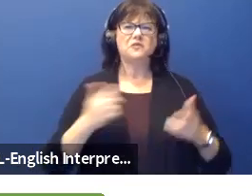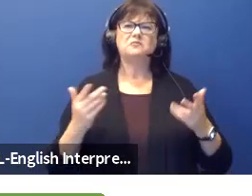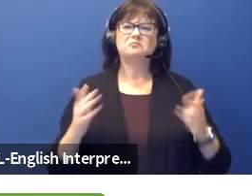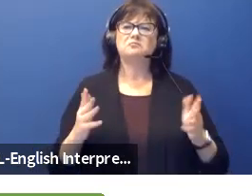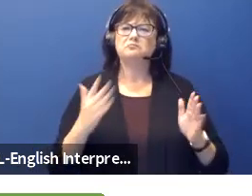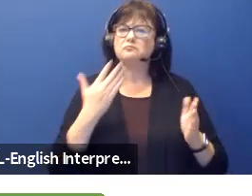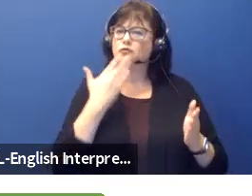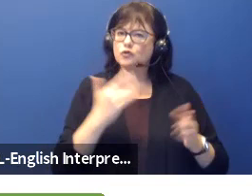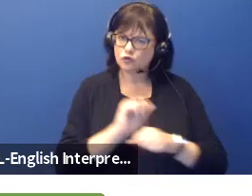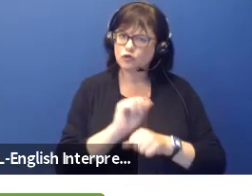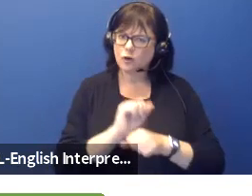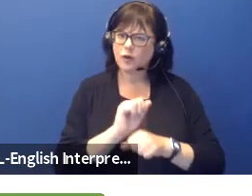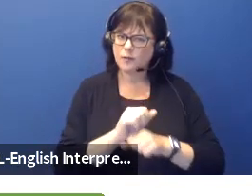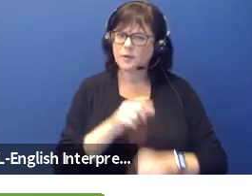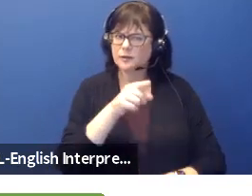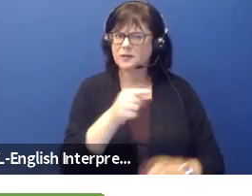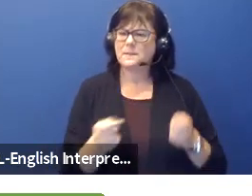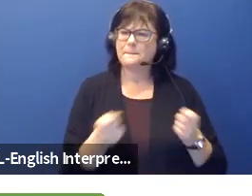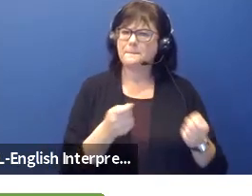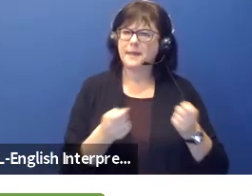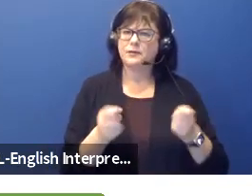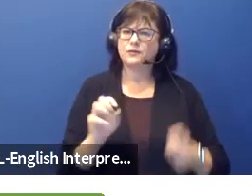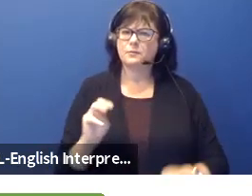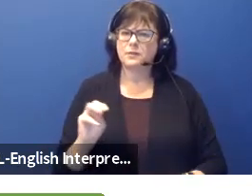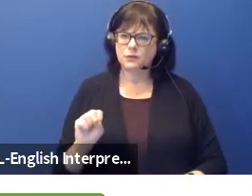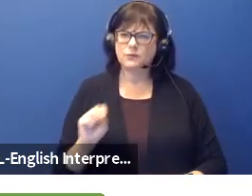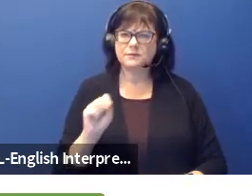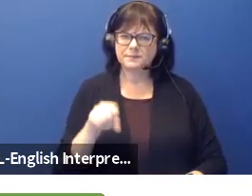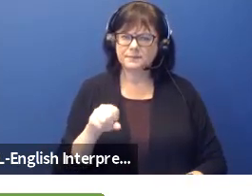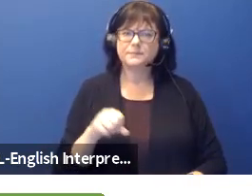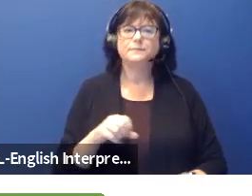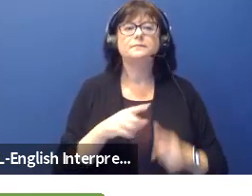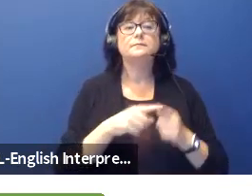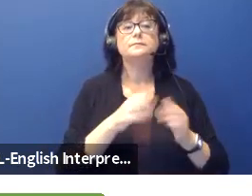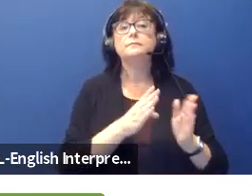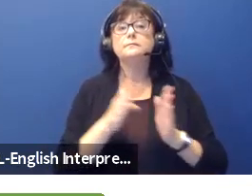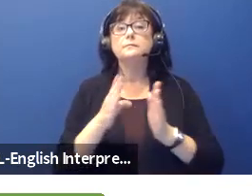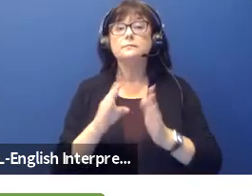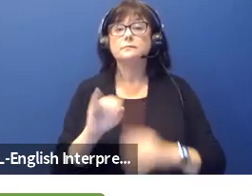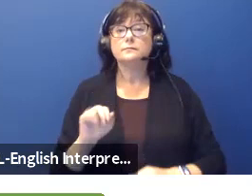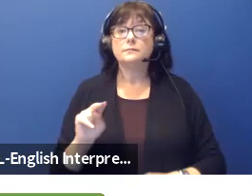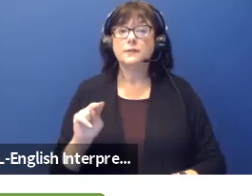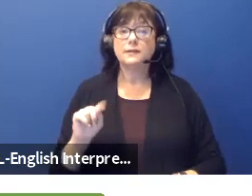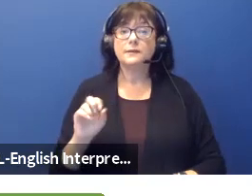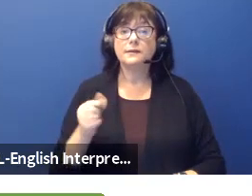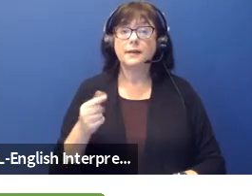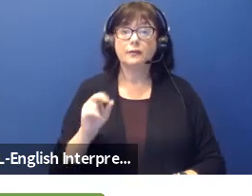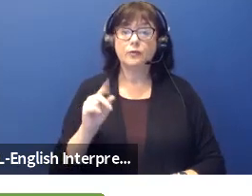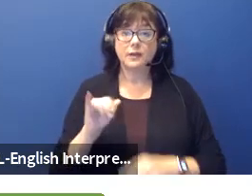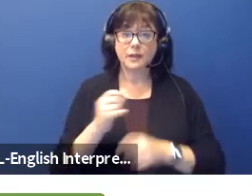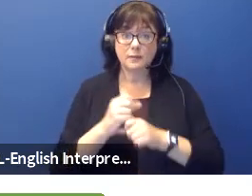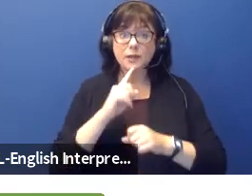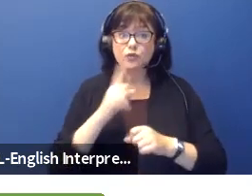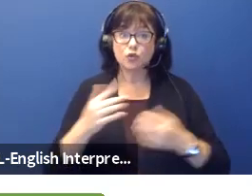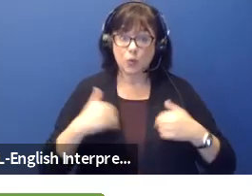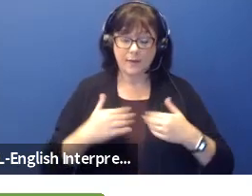with this particular piece of managing them. And then of course the integrity relates to, is there a process in place to ensure that that information